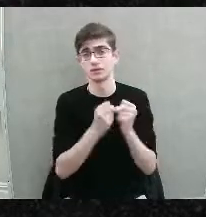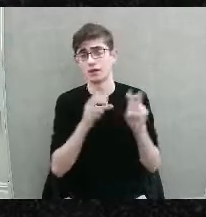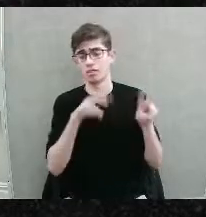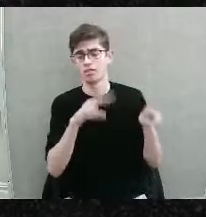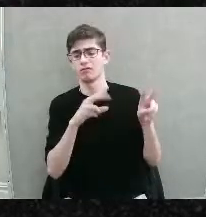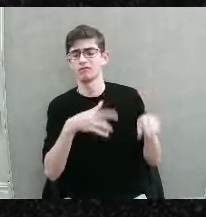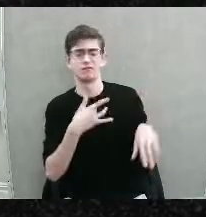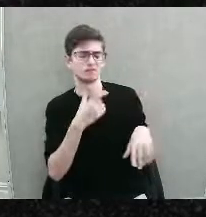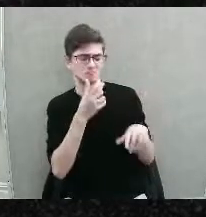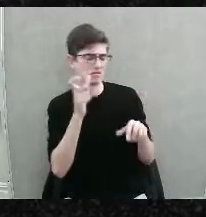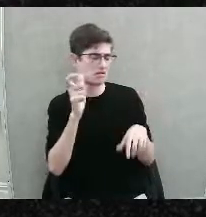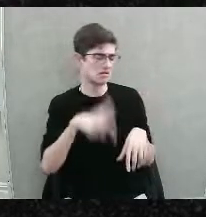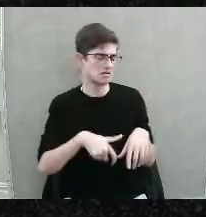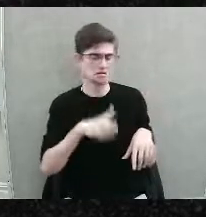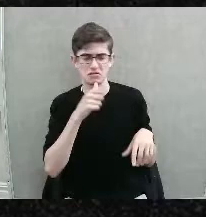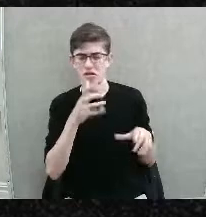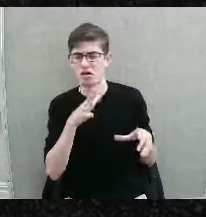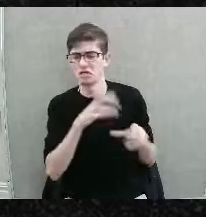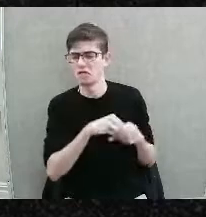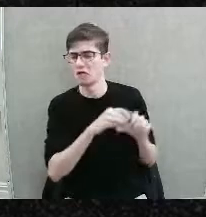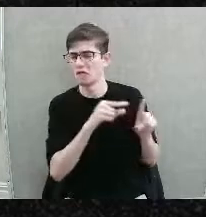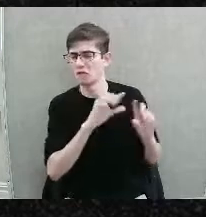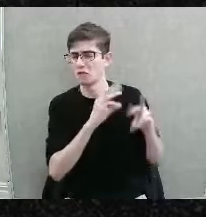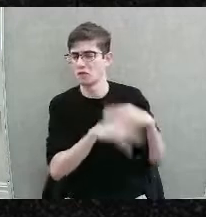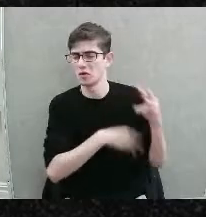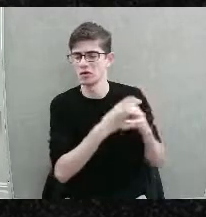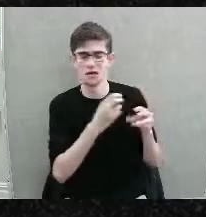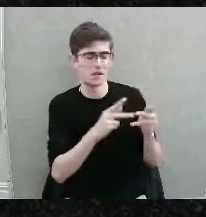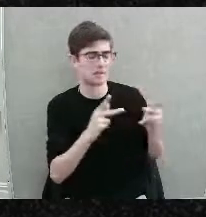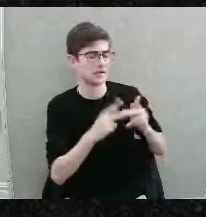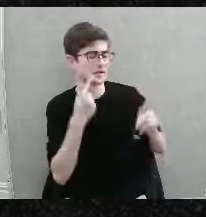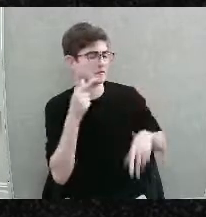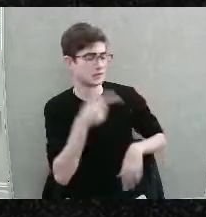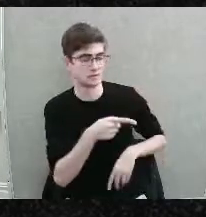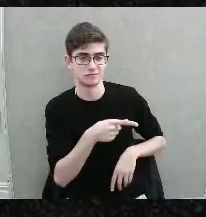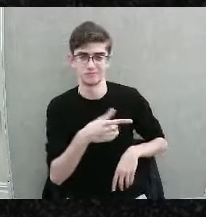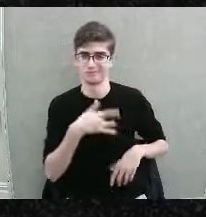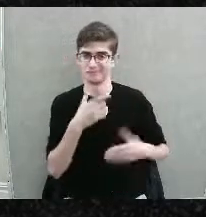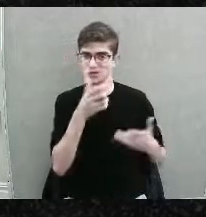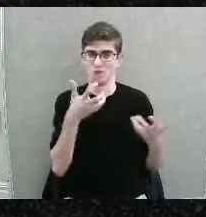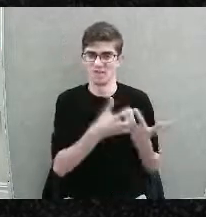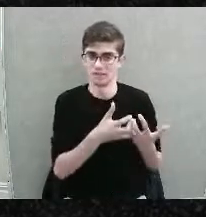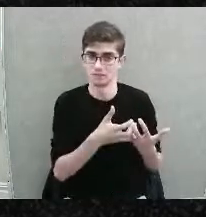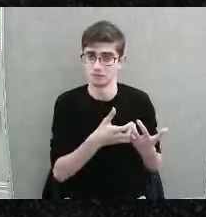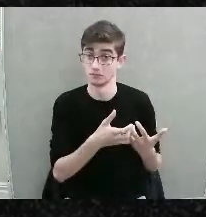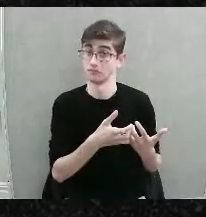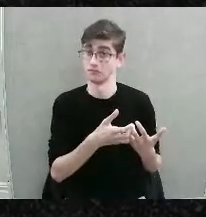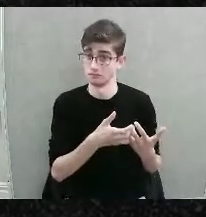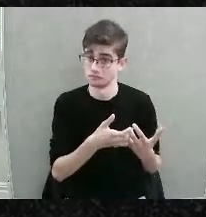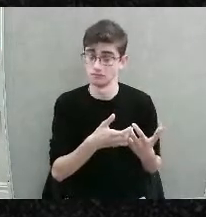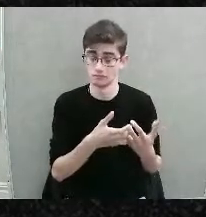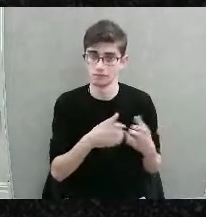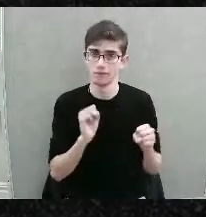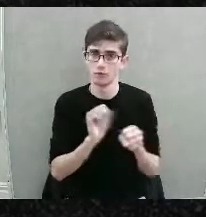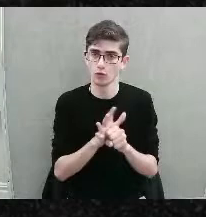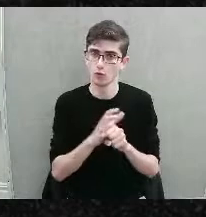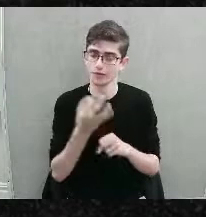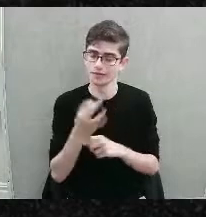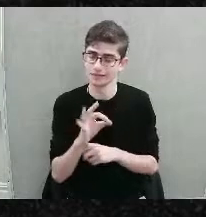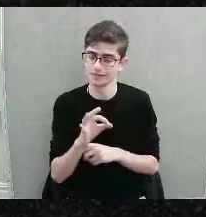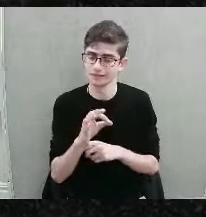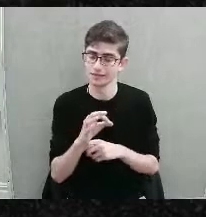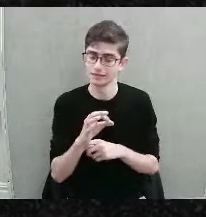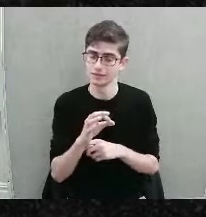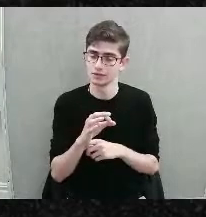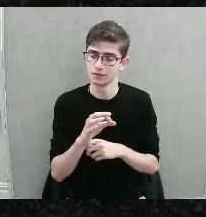don't have a place in this world. There's not a place for all of us. The COVID-19 showed, in my country,